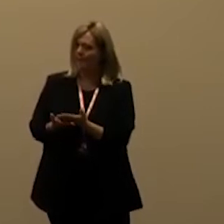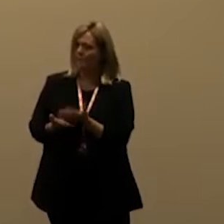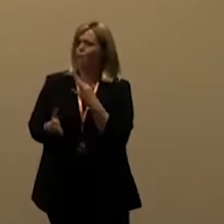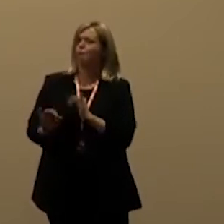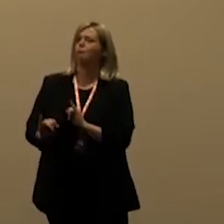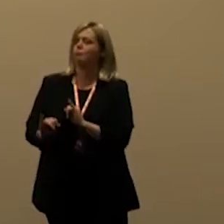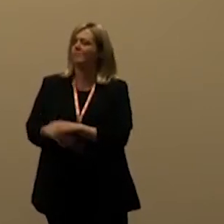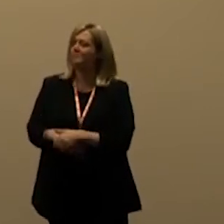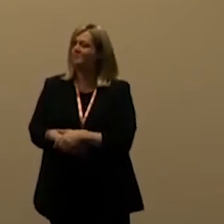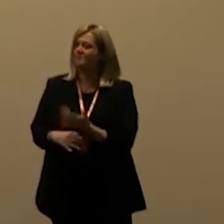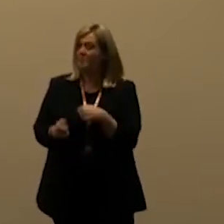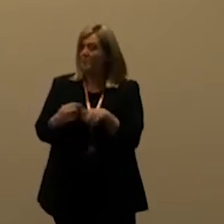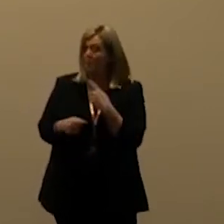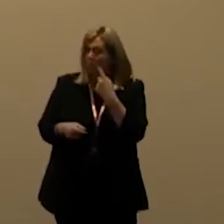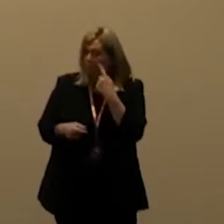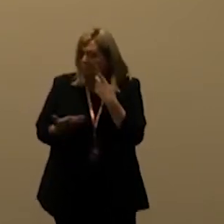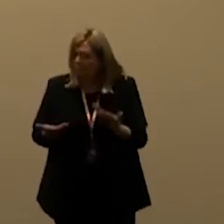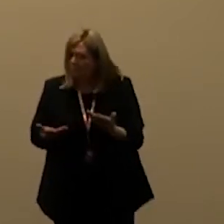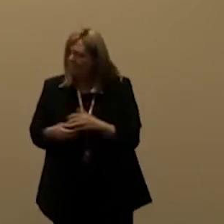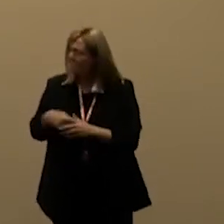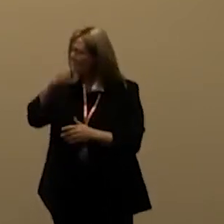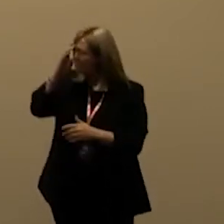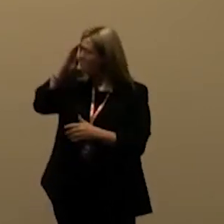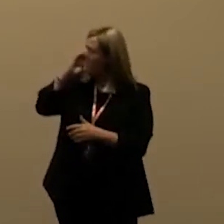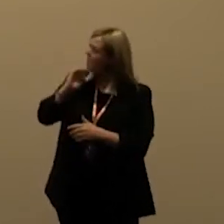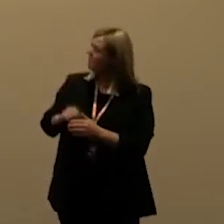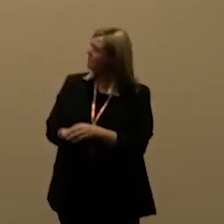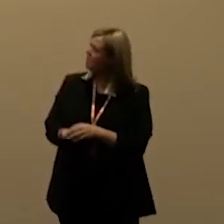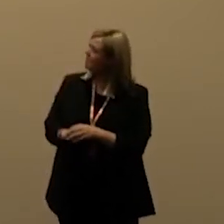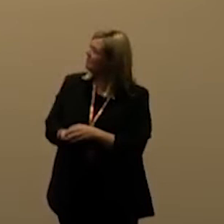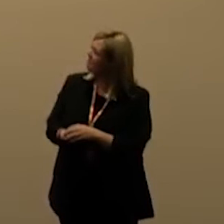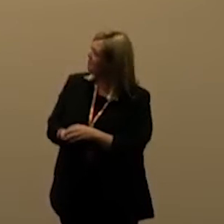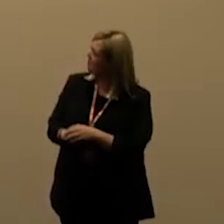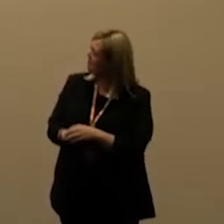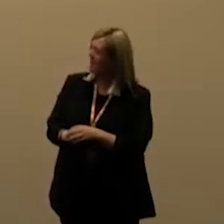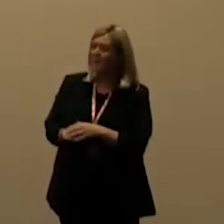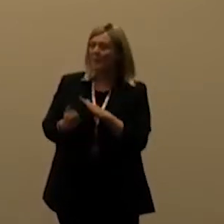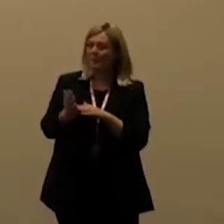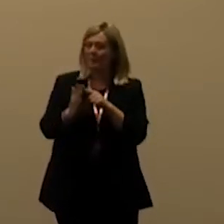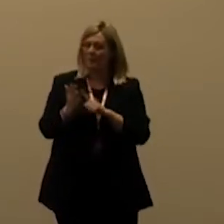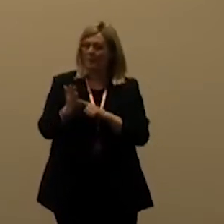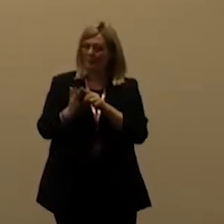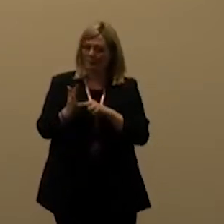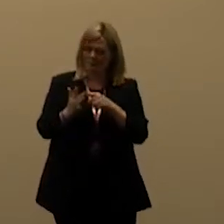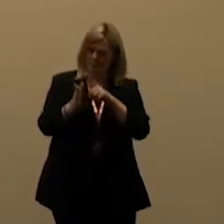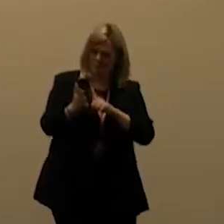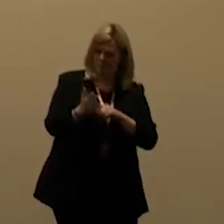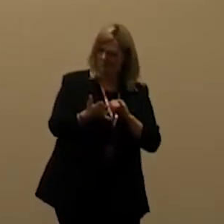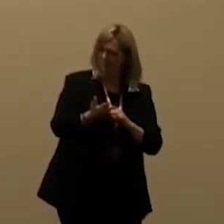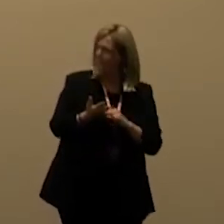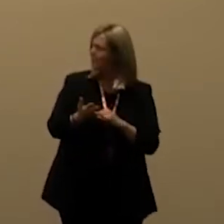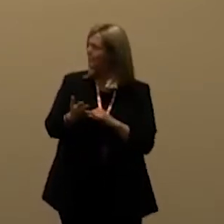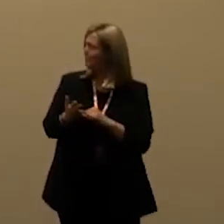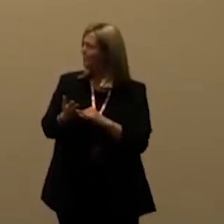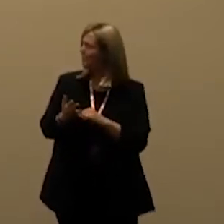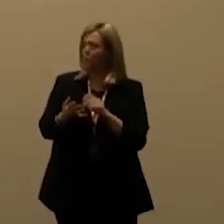lands with anybody in that generation. And millennials. We see a